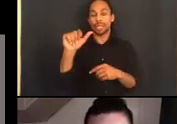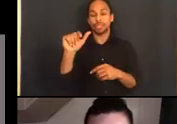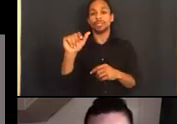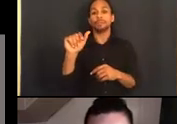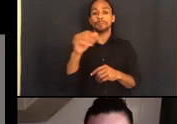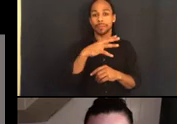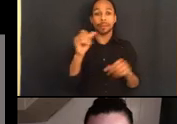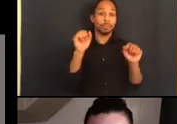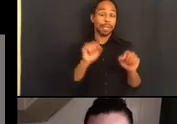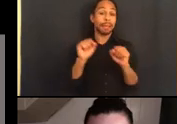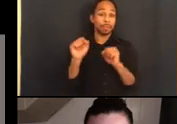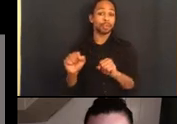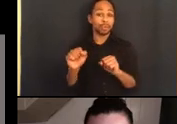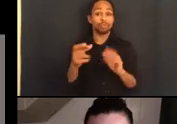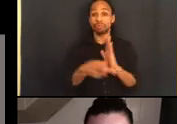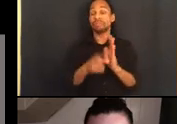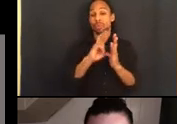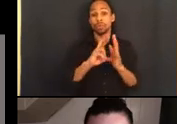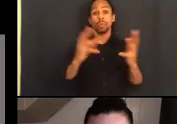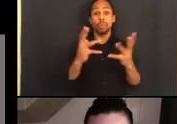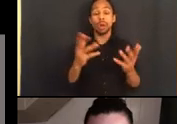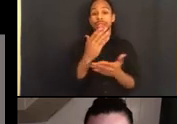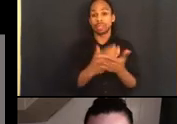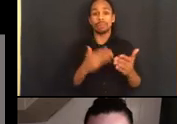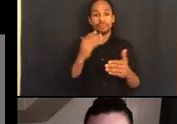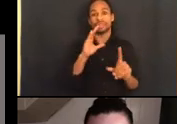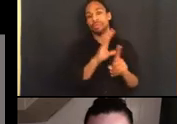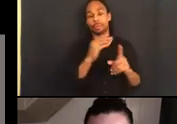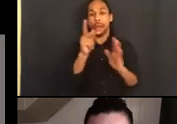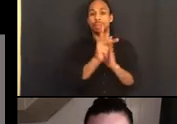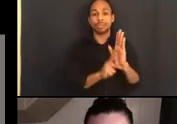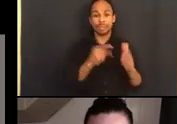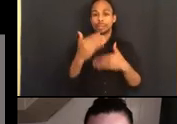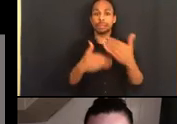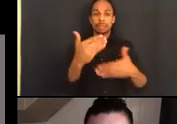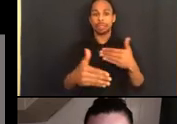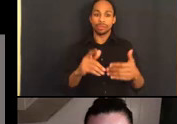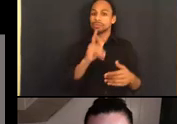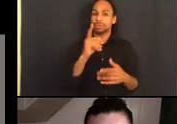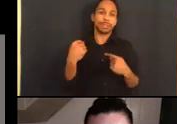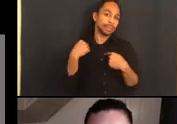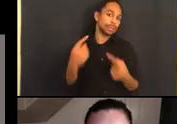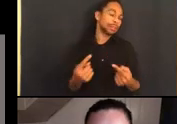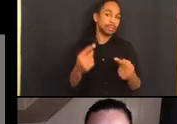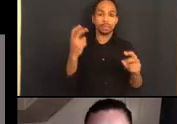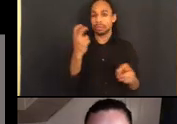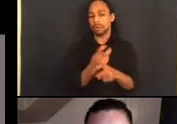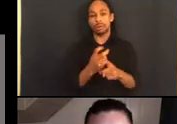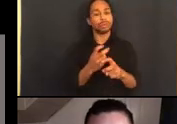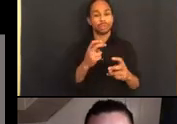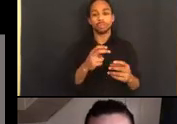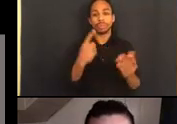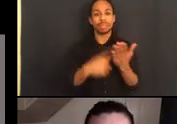and be able to review what some of the procedures are, because it's been extremely difficult to address the issues in a uniform